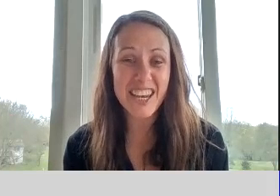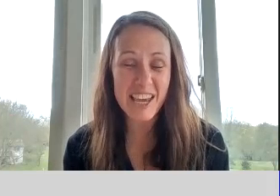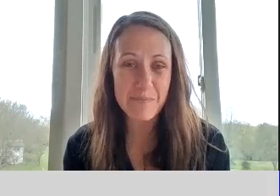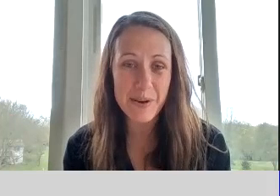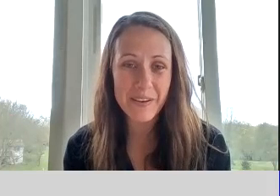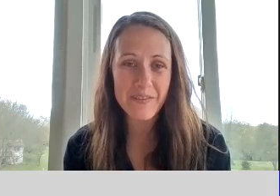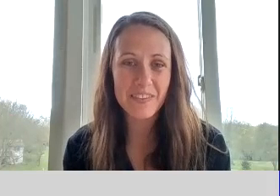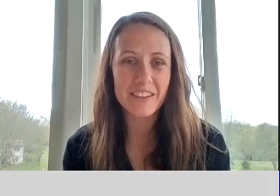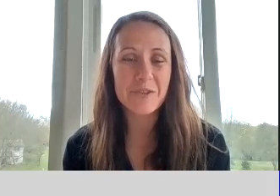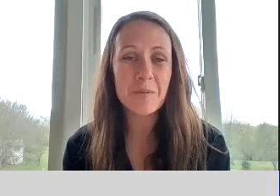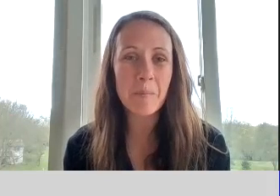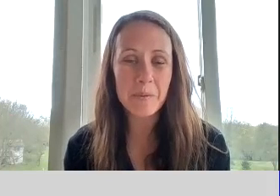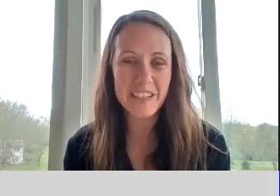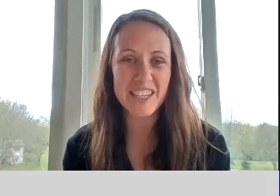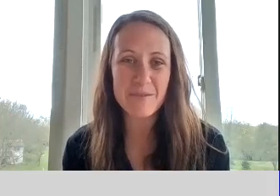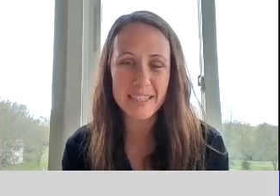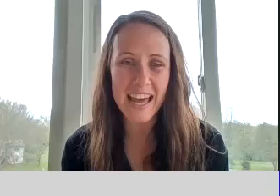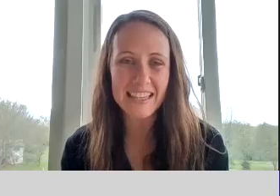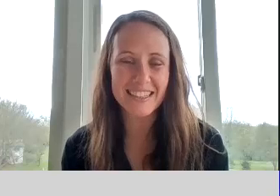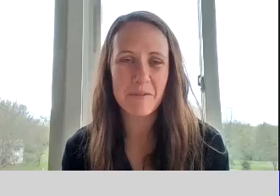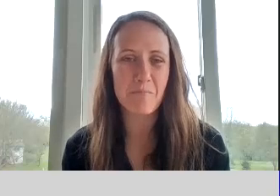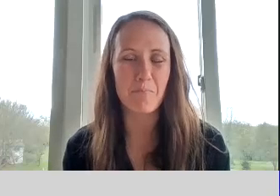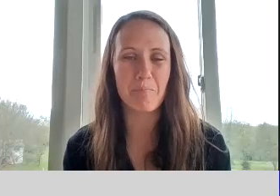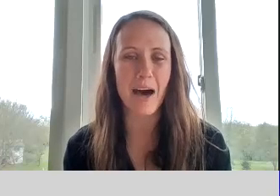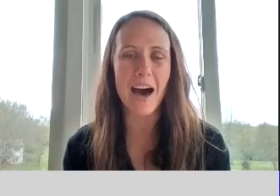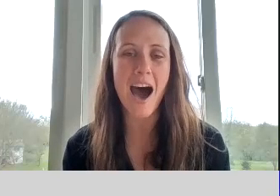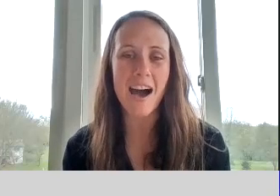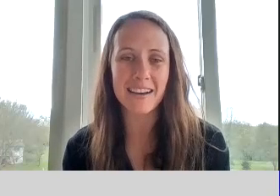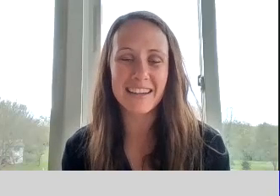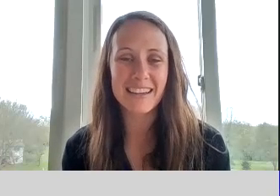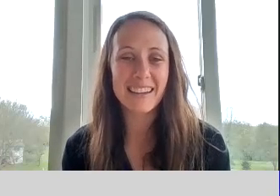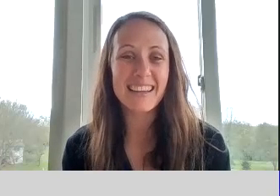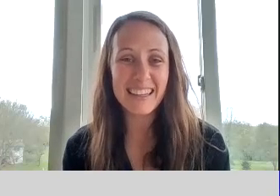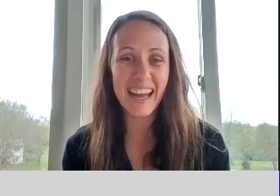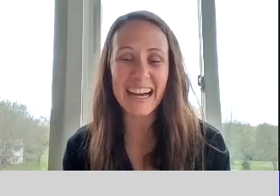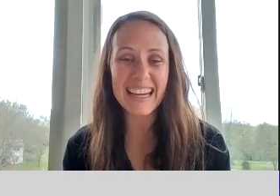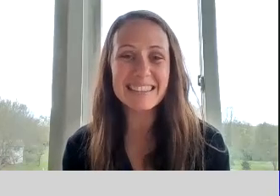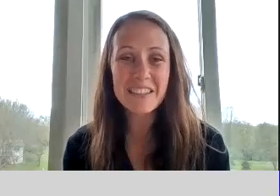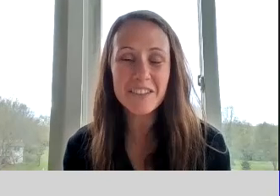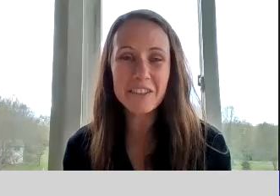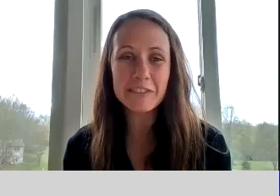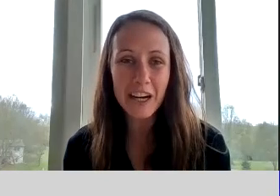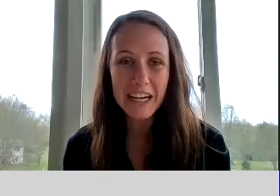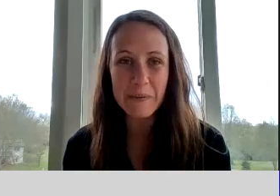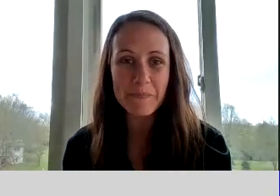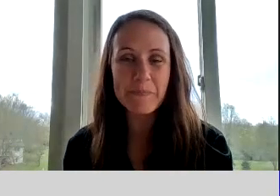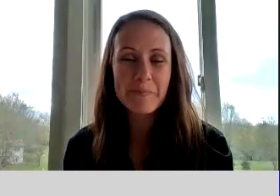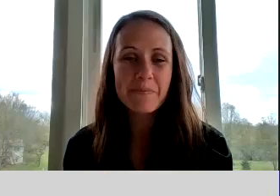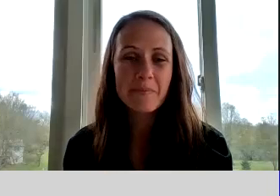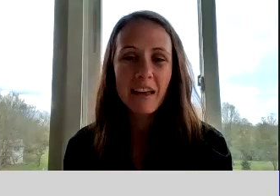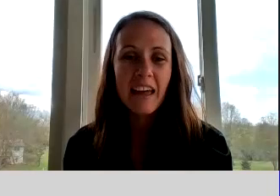It's a sheep. Do you remember what a sheep says? Bah. Yeah, and it lives on a